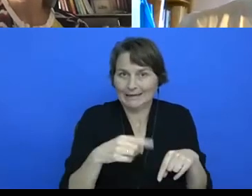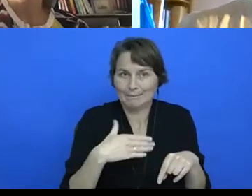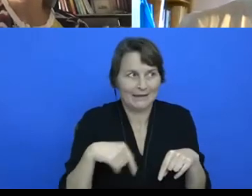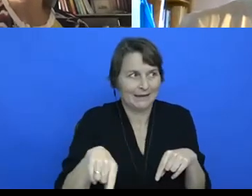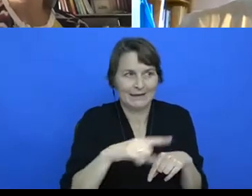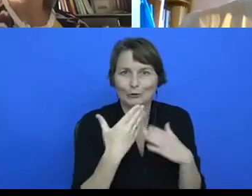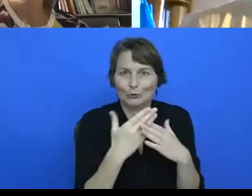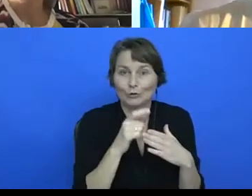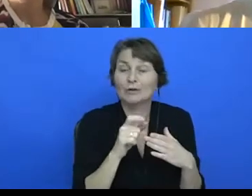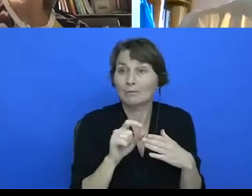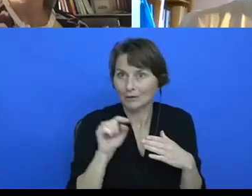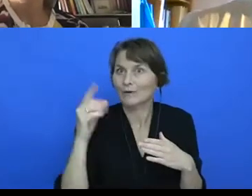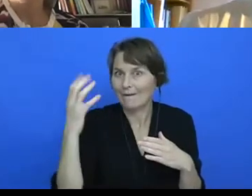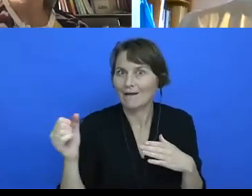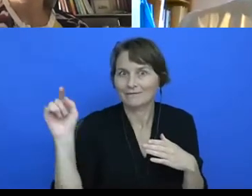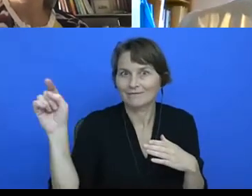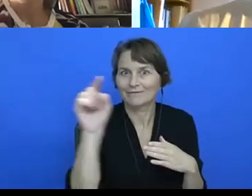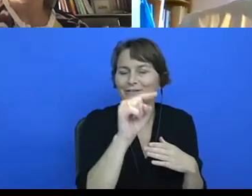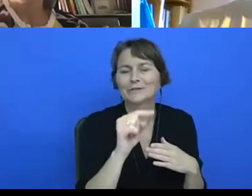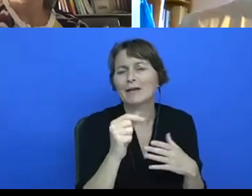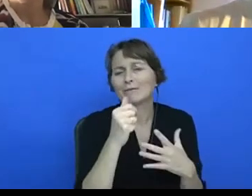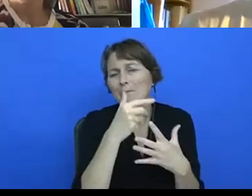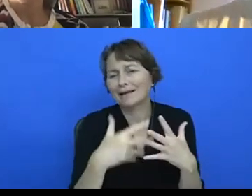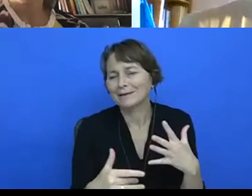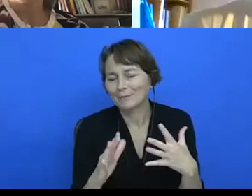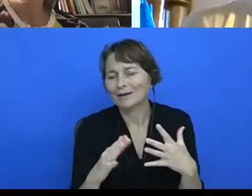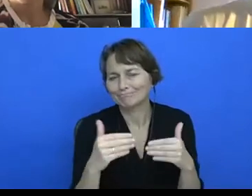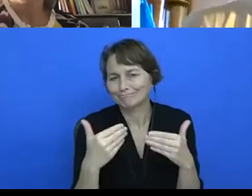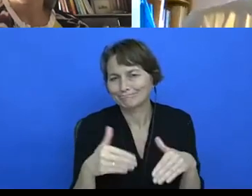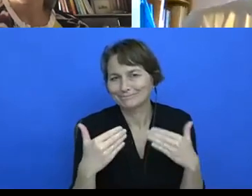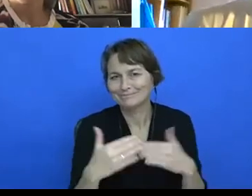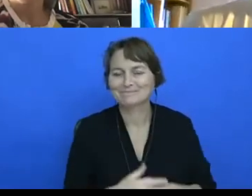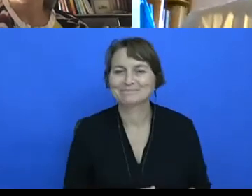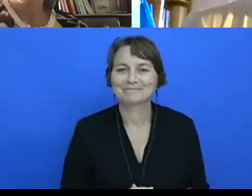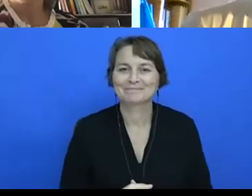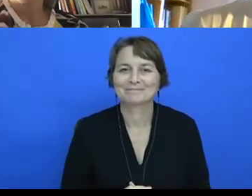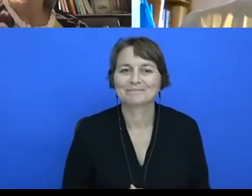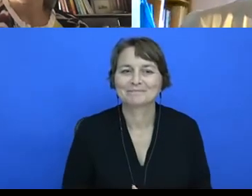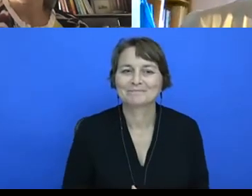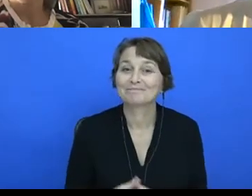you. Lot more to say, but I'll stop now. Thank you, Susan.